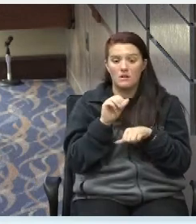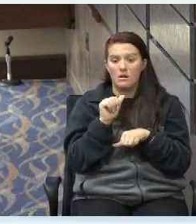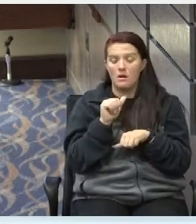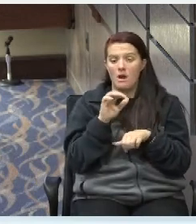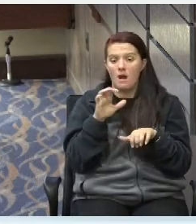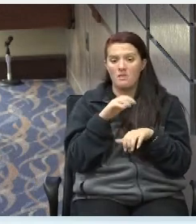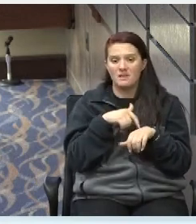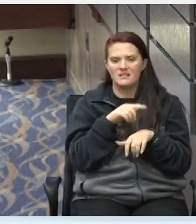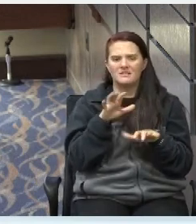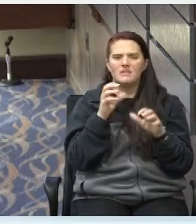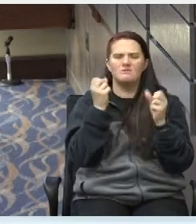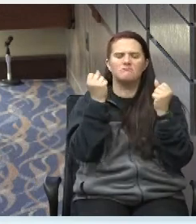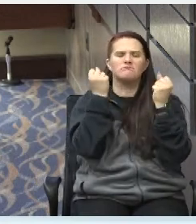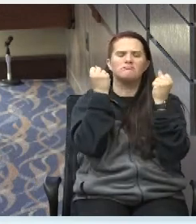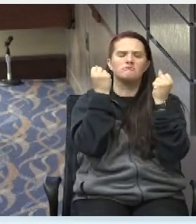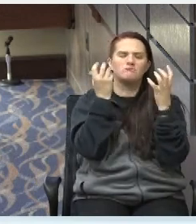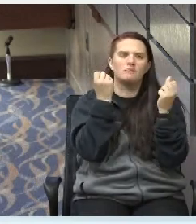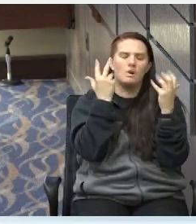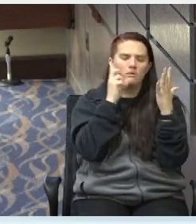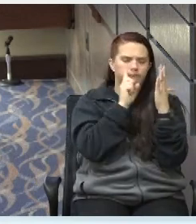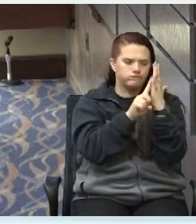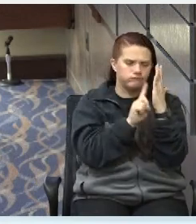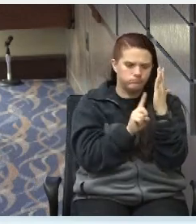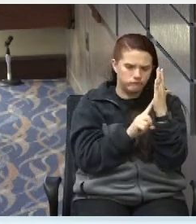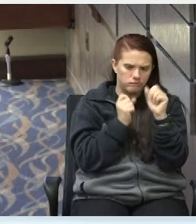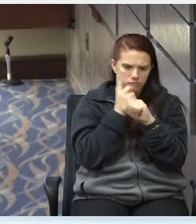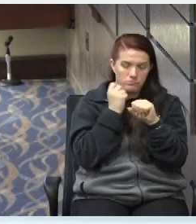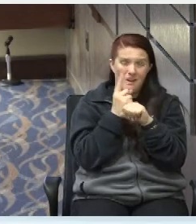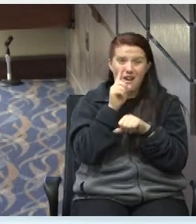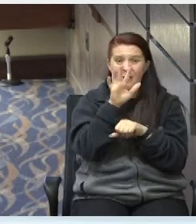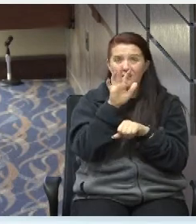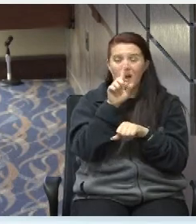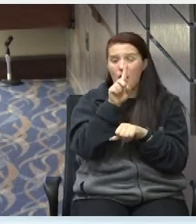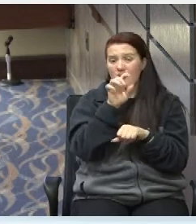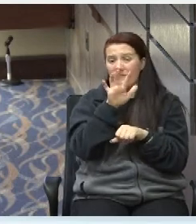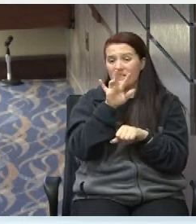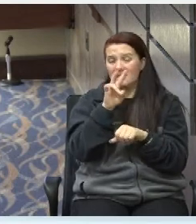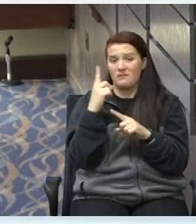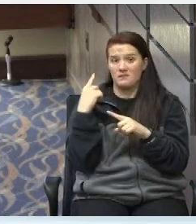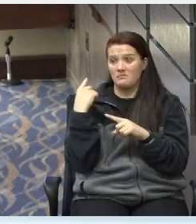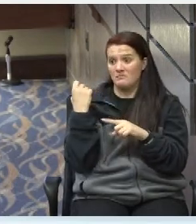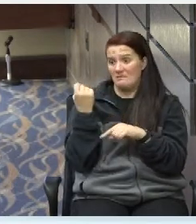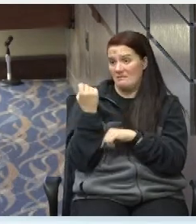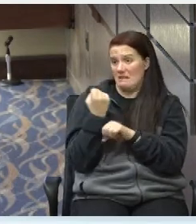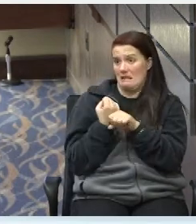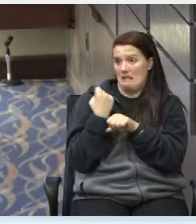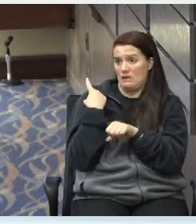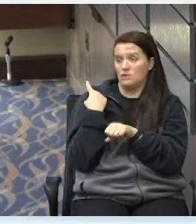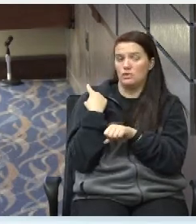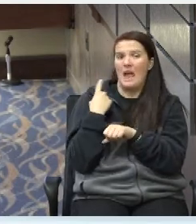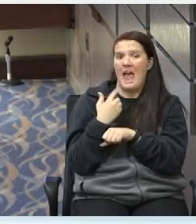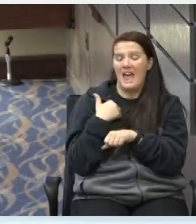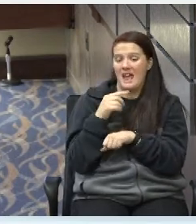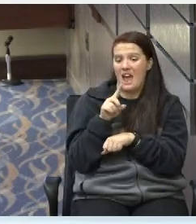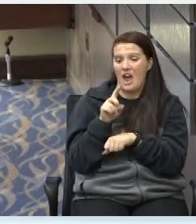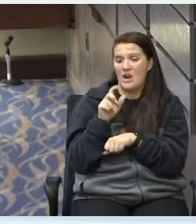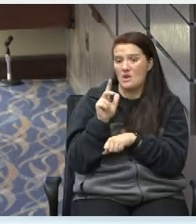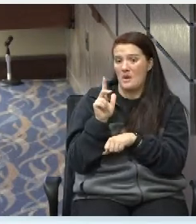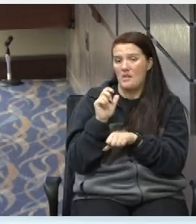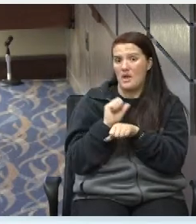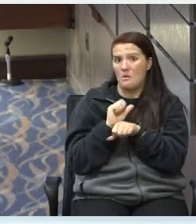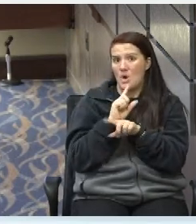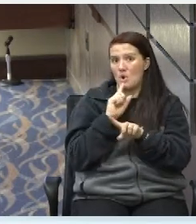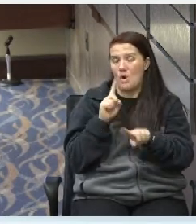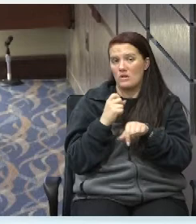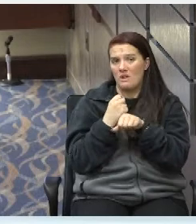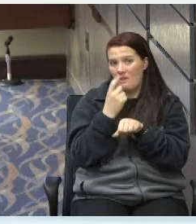numerous investigations every year. We did 157 this past year that ended up with 123 work orders